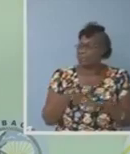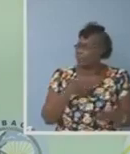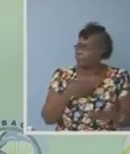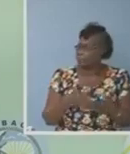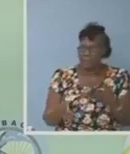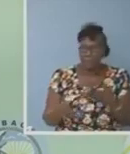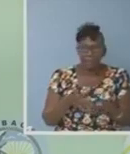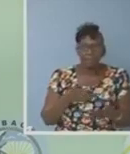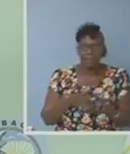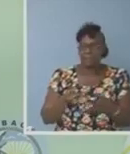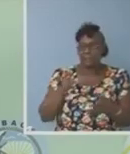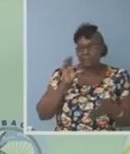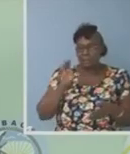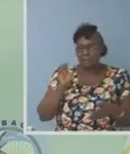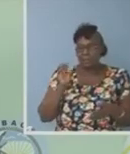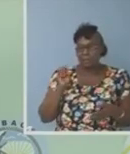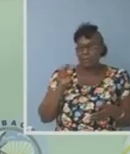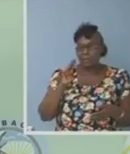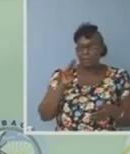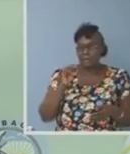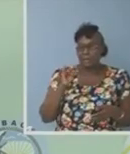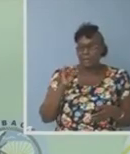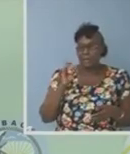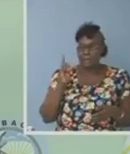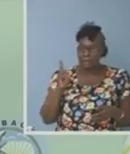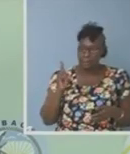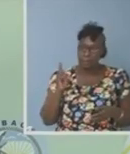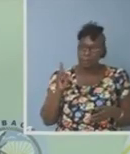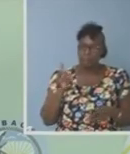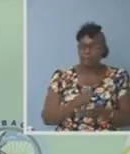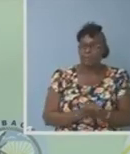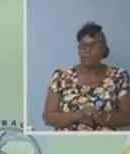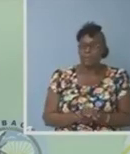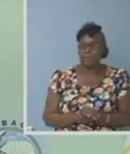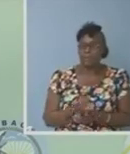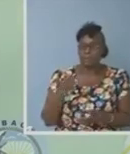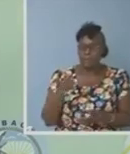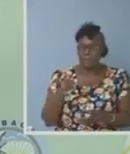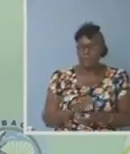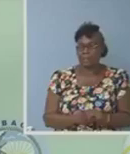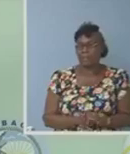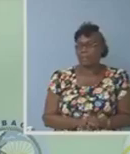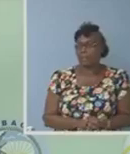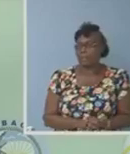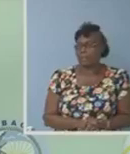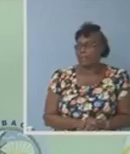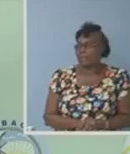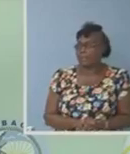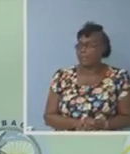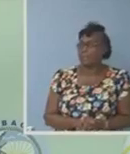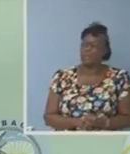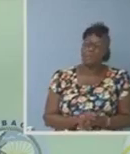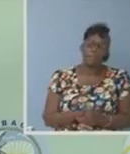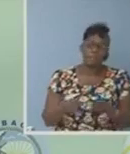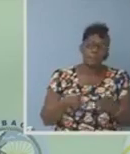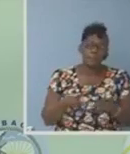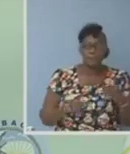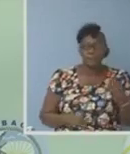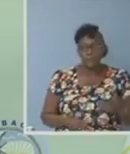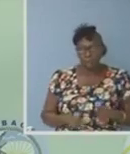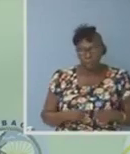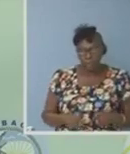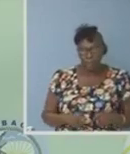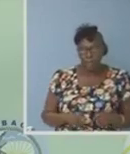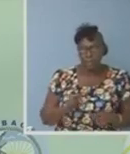pandemic. So the chambers in Trinidad, they have agreed to keep their members on the jobs